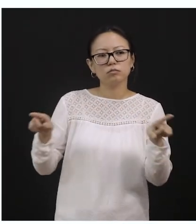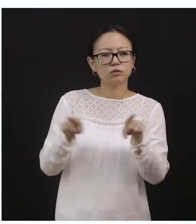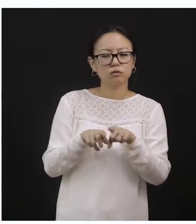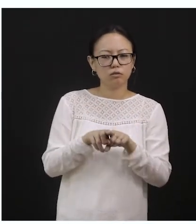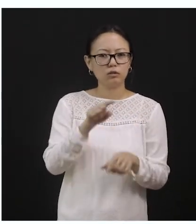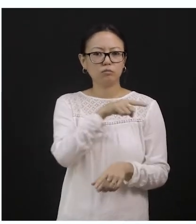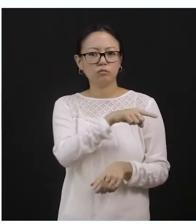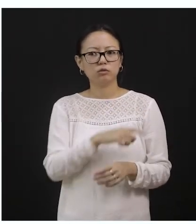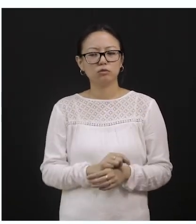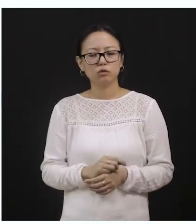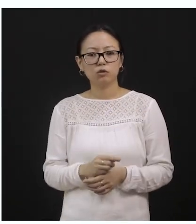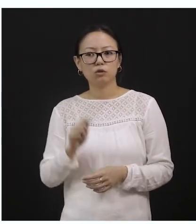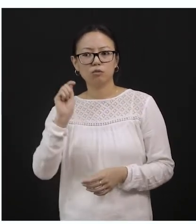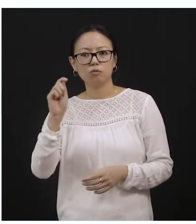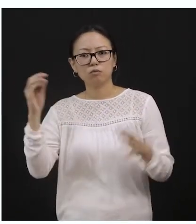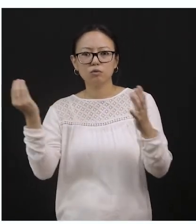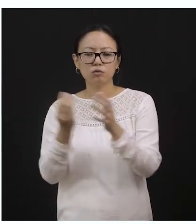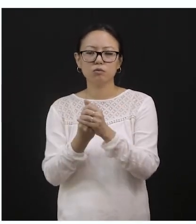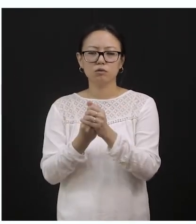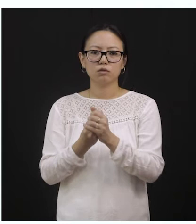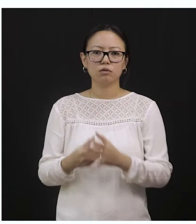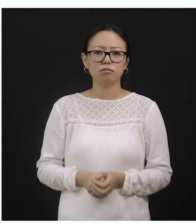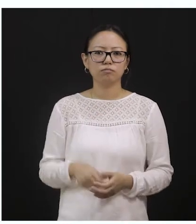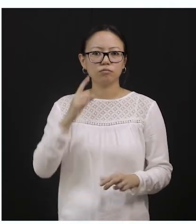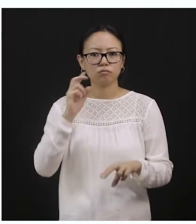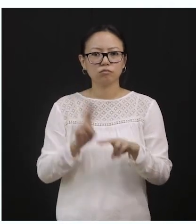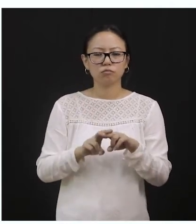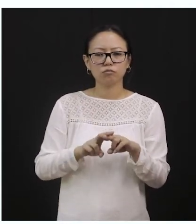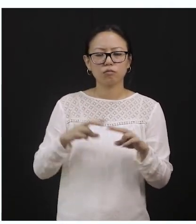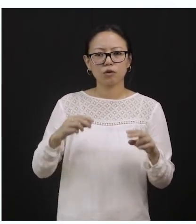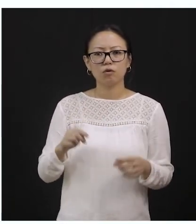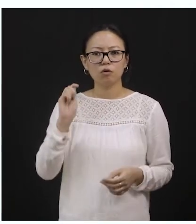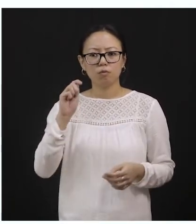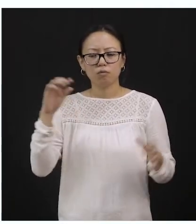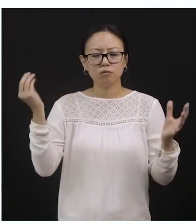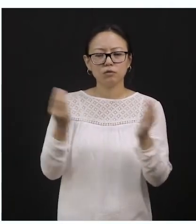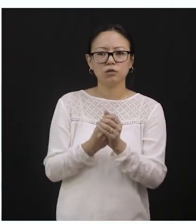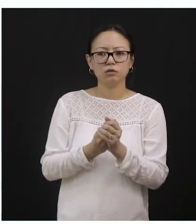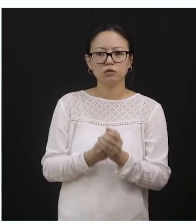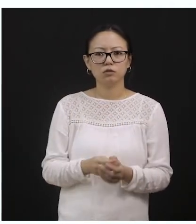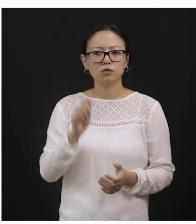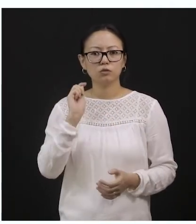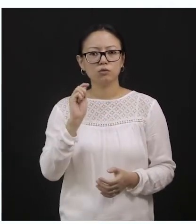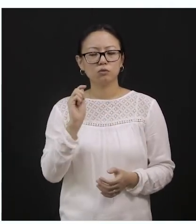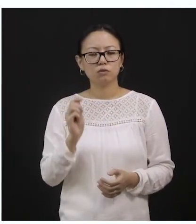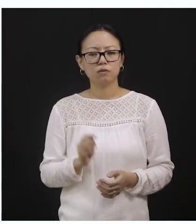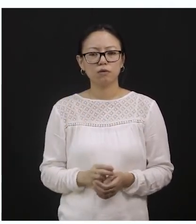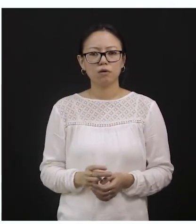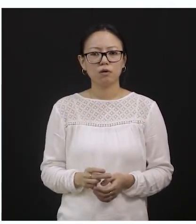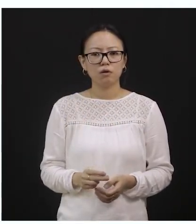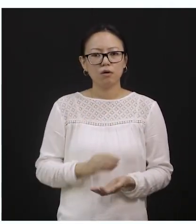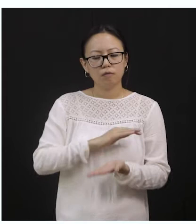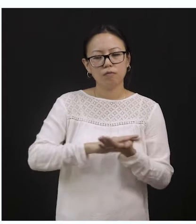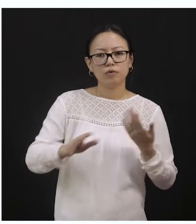work will be successful, right? So very interesting fact about ants is as such that they